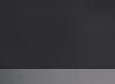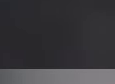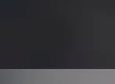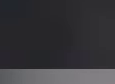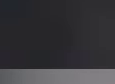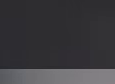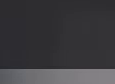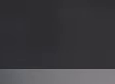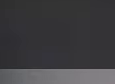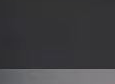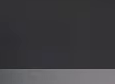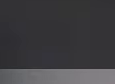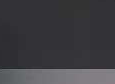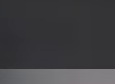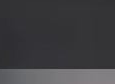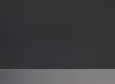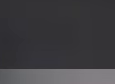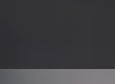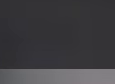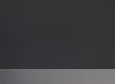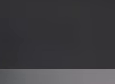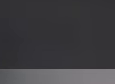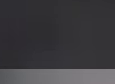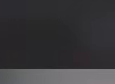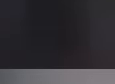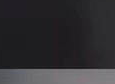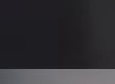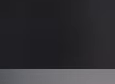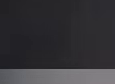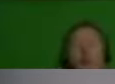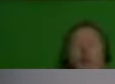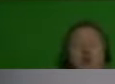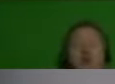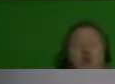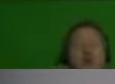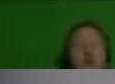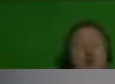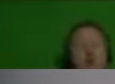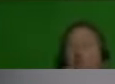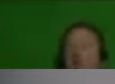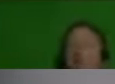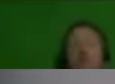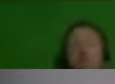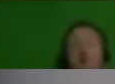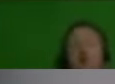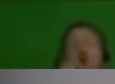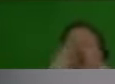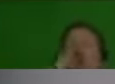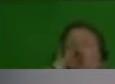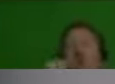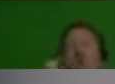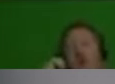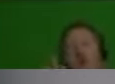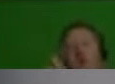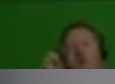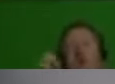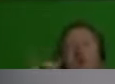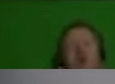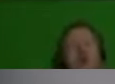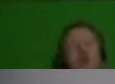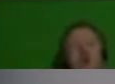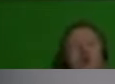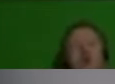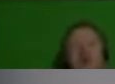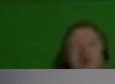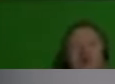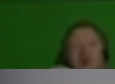a colonial and apartheid logical template. And the Honourable Van Rooyen was, in the position of Minister of